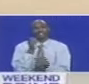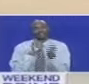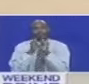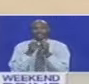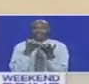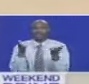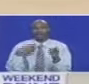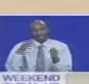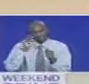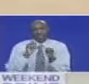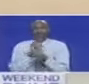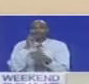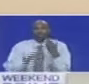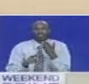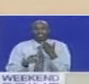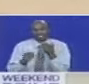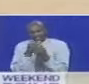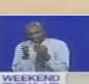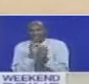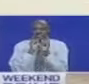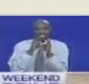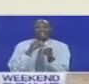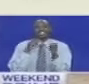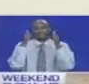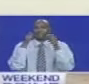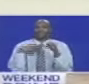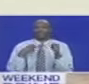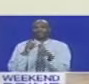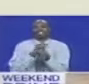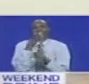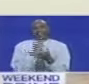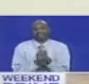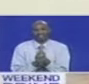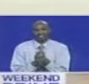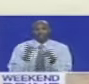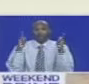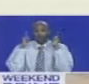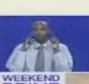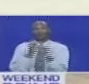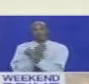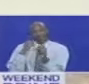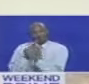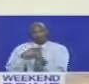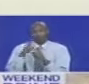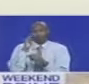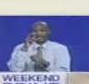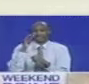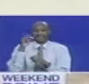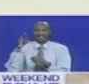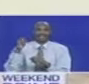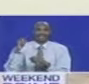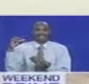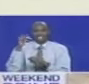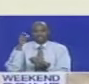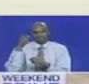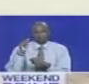facility that is supposed to be used for nurturing and perfecting champions. Trucks come from different parts of Uasin Gishu County with sacks of wheat and